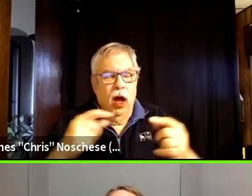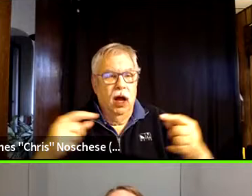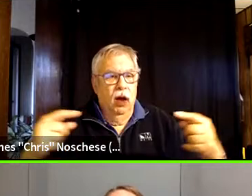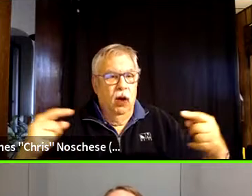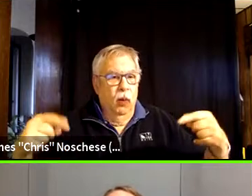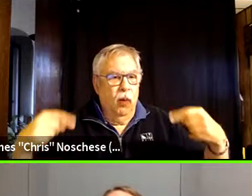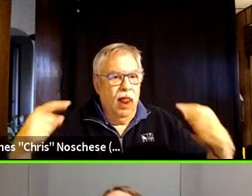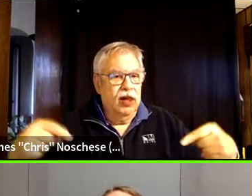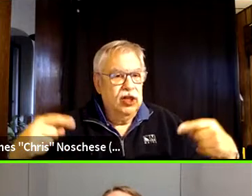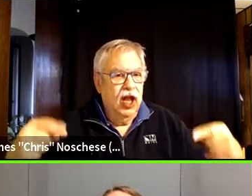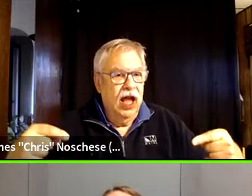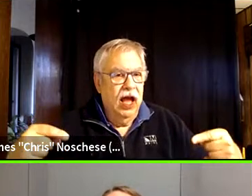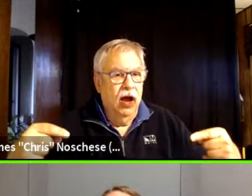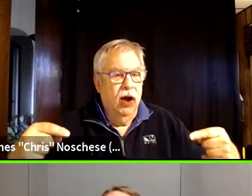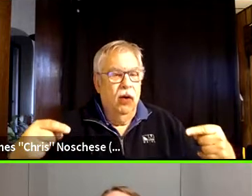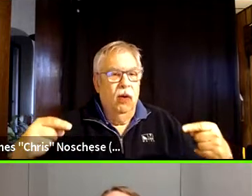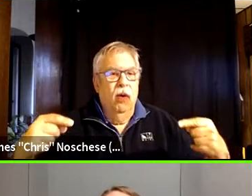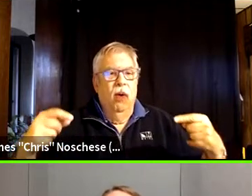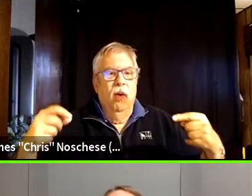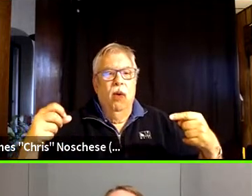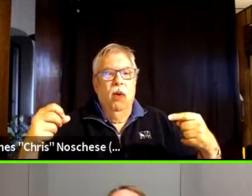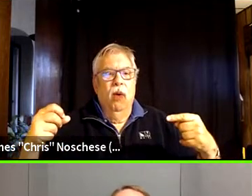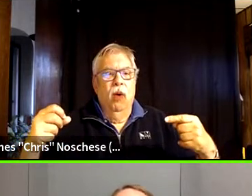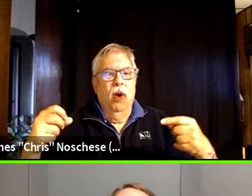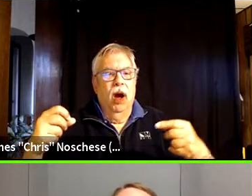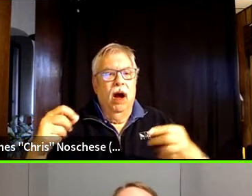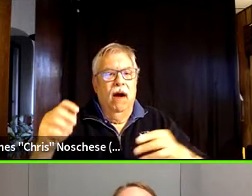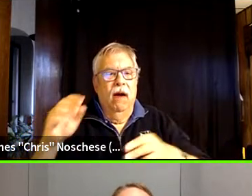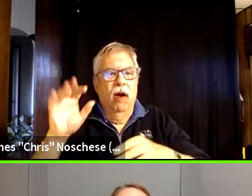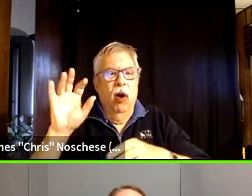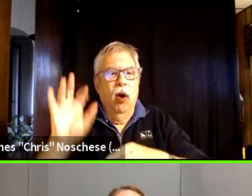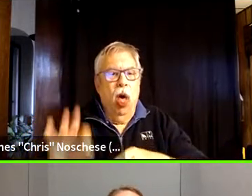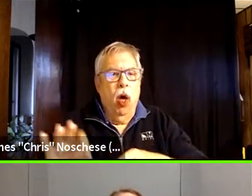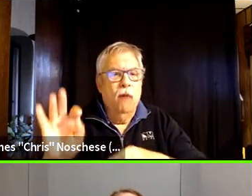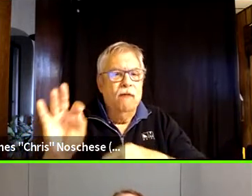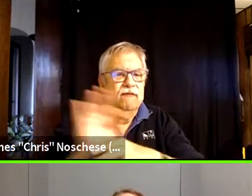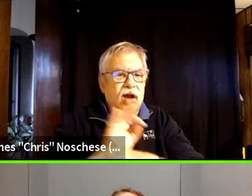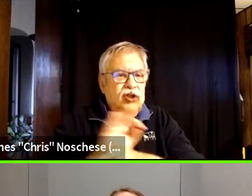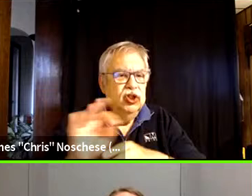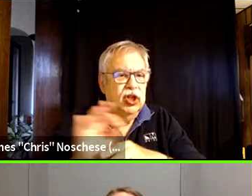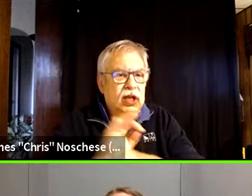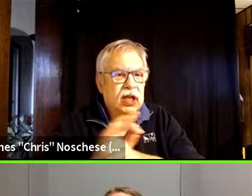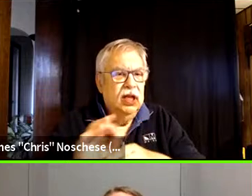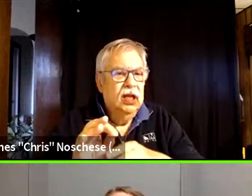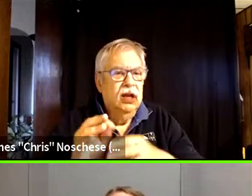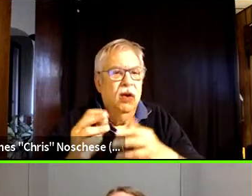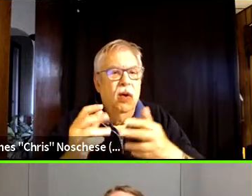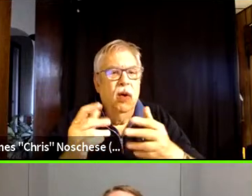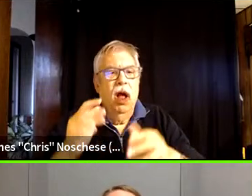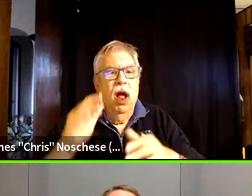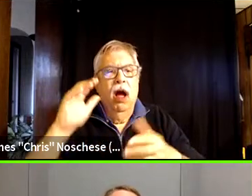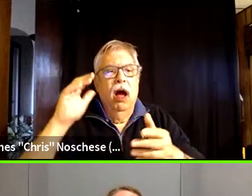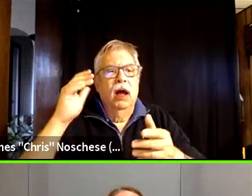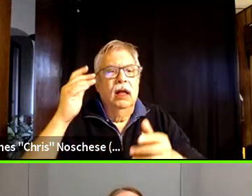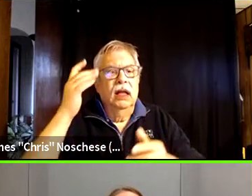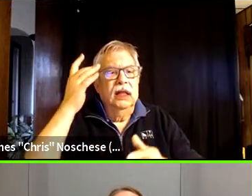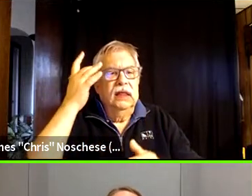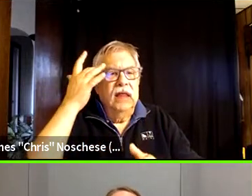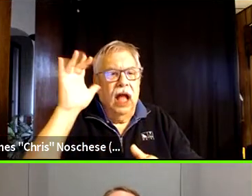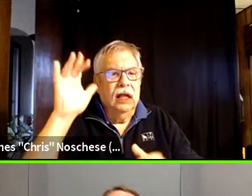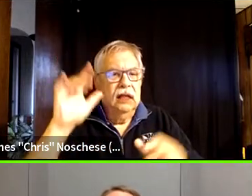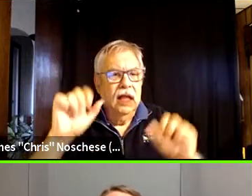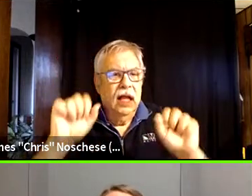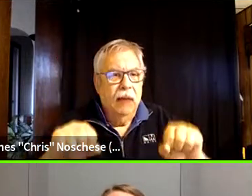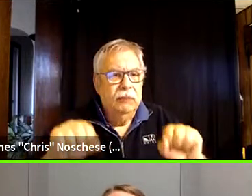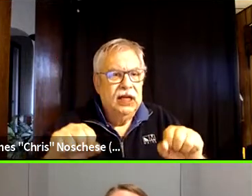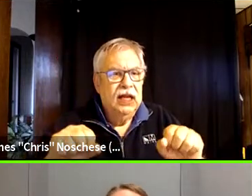I'm going to put up on the screen just briefly. What types of demographics is the person looking for? Are they looking for someone